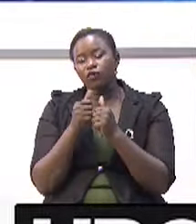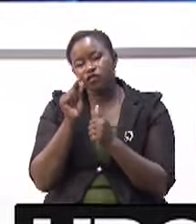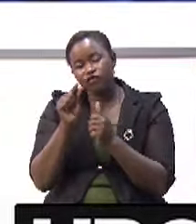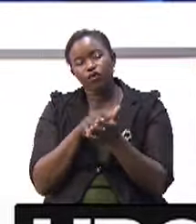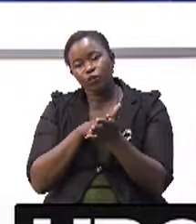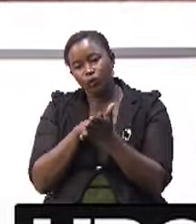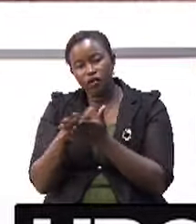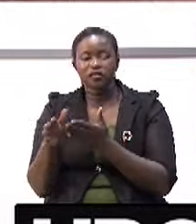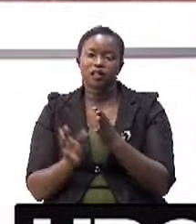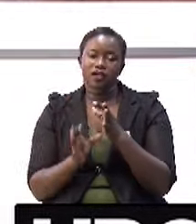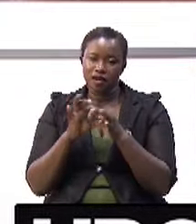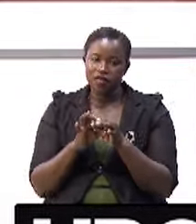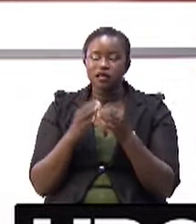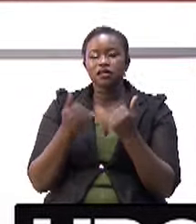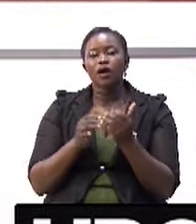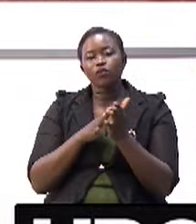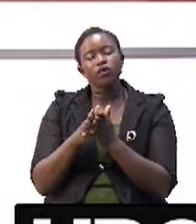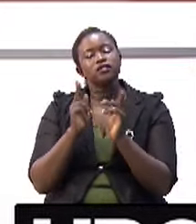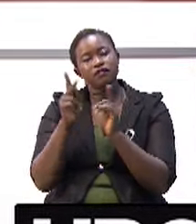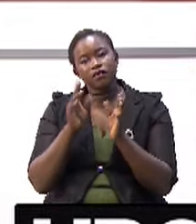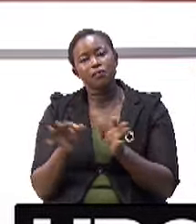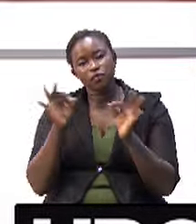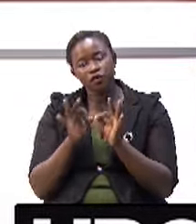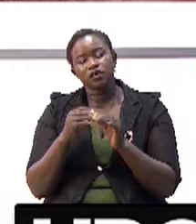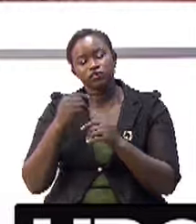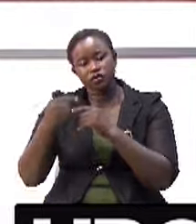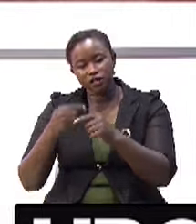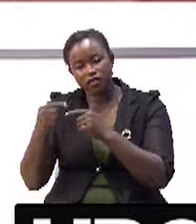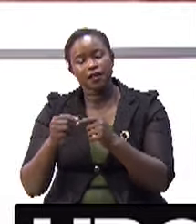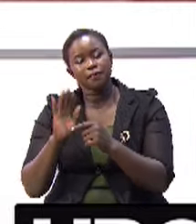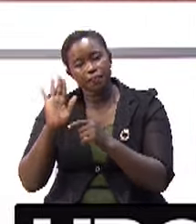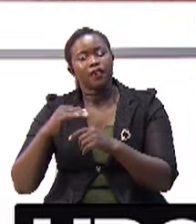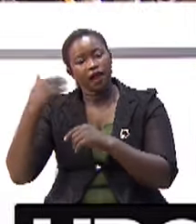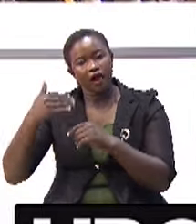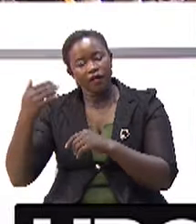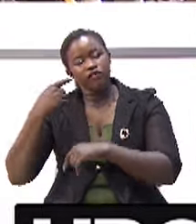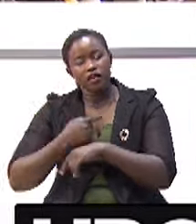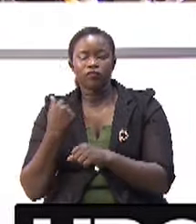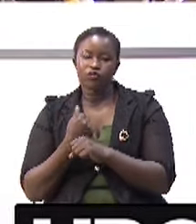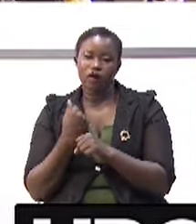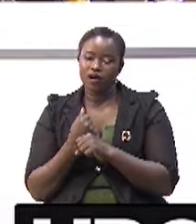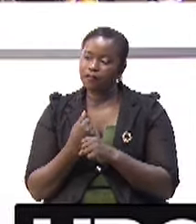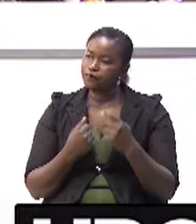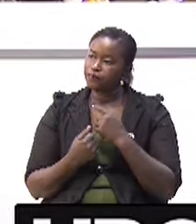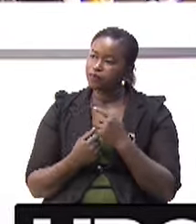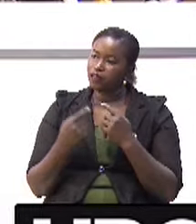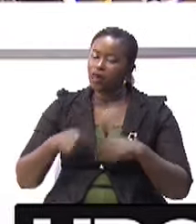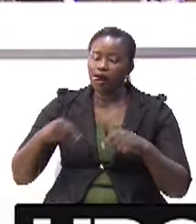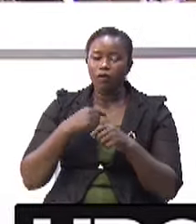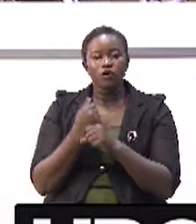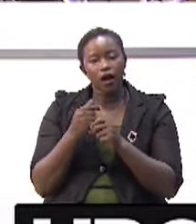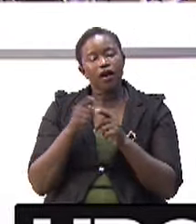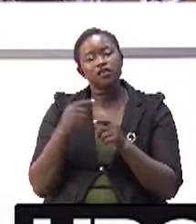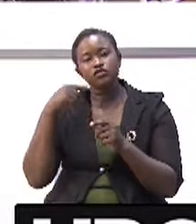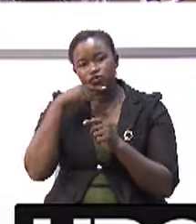attached. These costs play a crucial role in sustaining its daily operations. We do it as a social